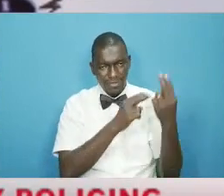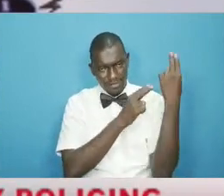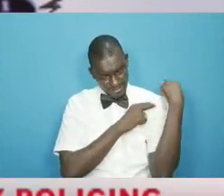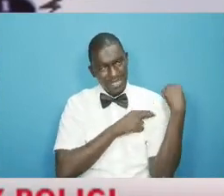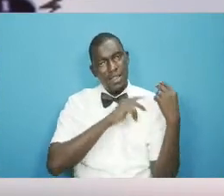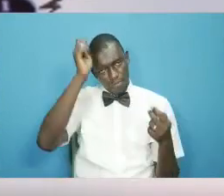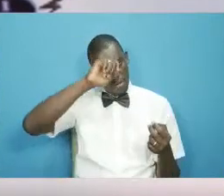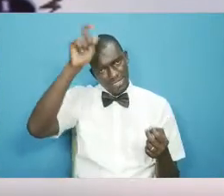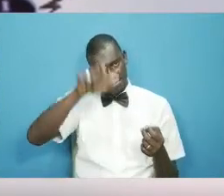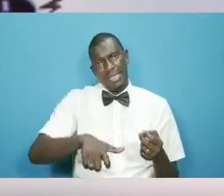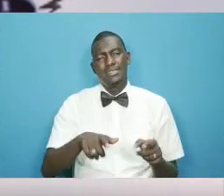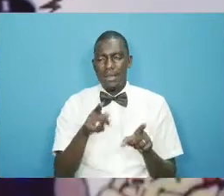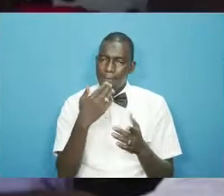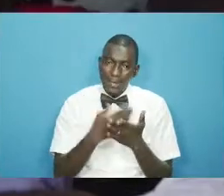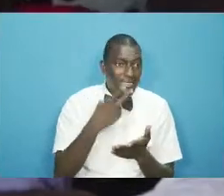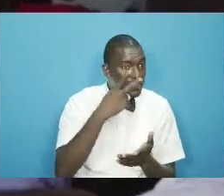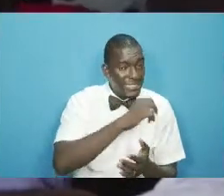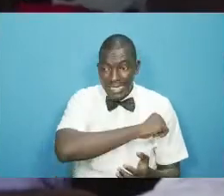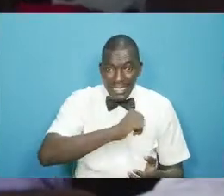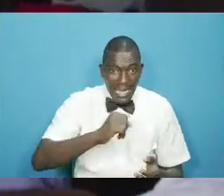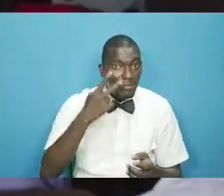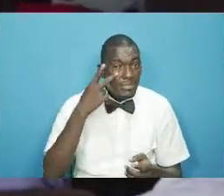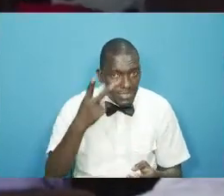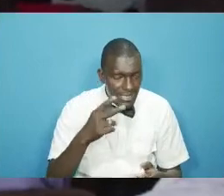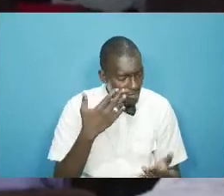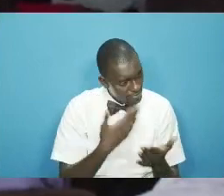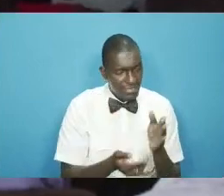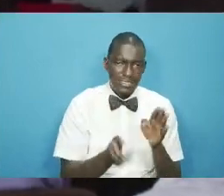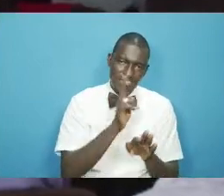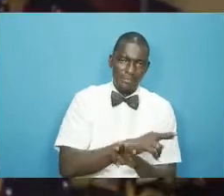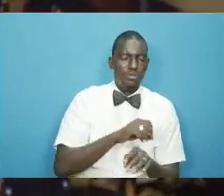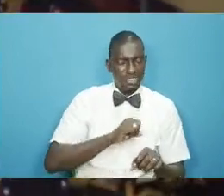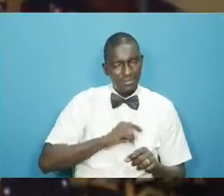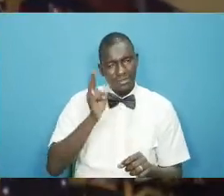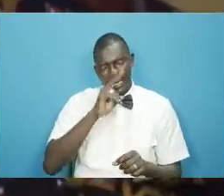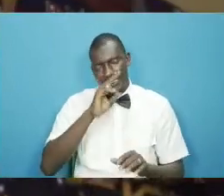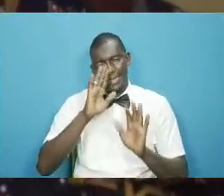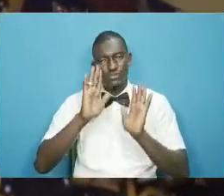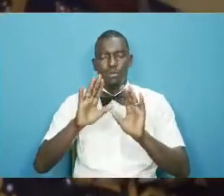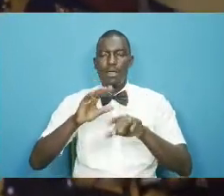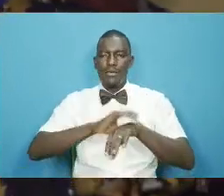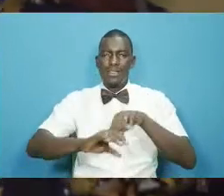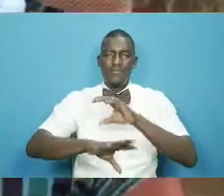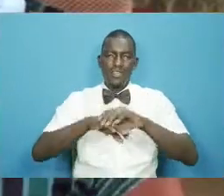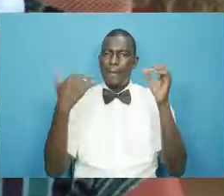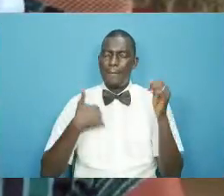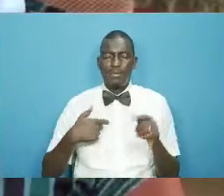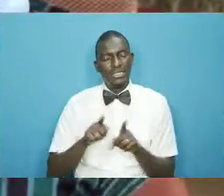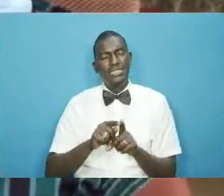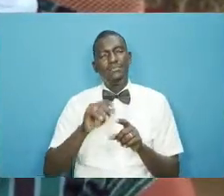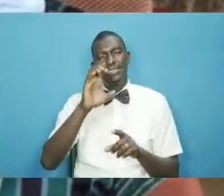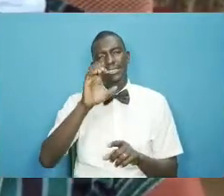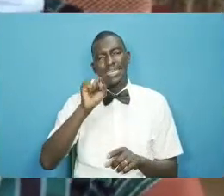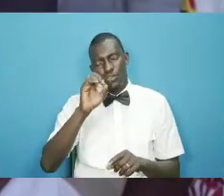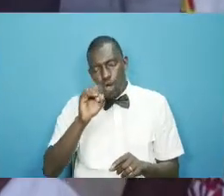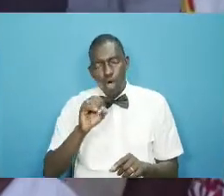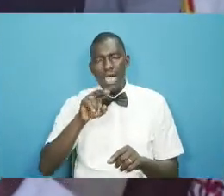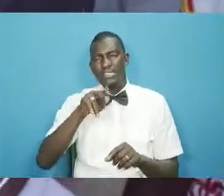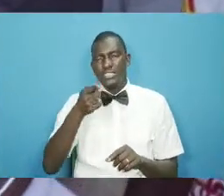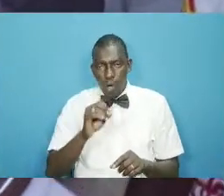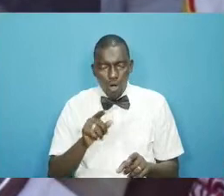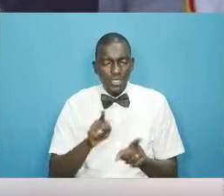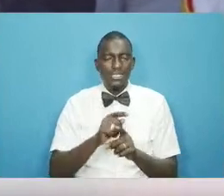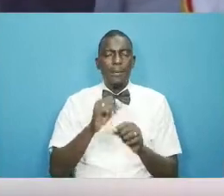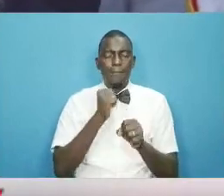activity that may occur in our community. The participation of citizens and civil society organizations is crucial in sustaining